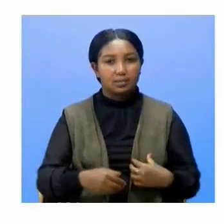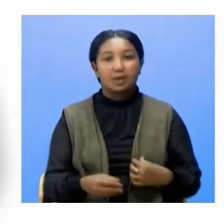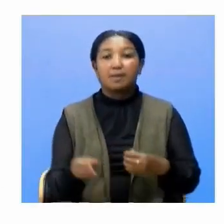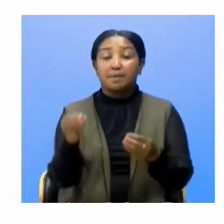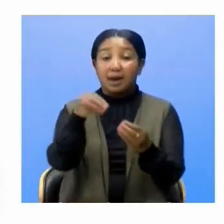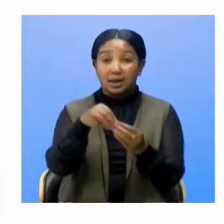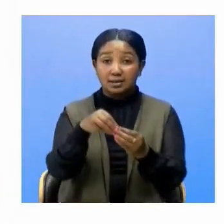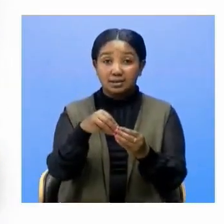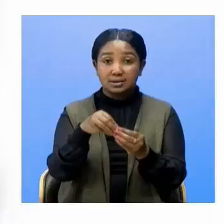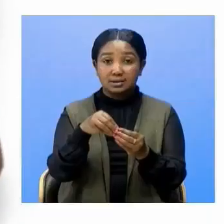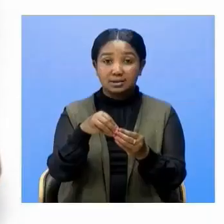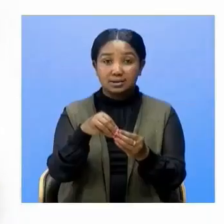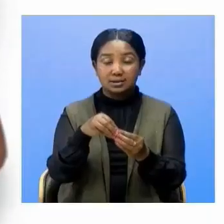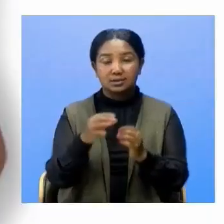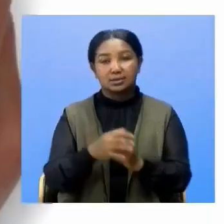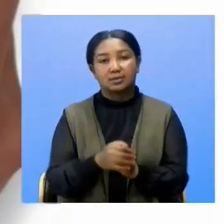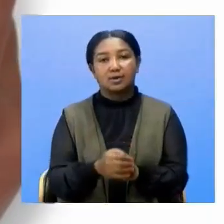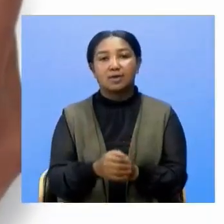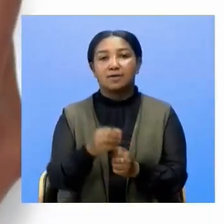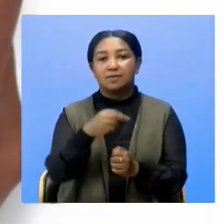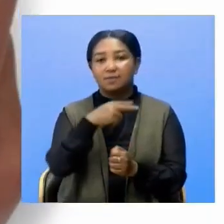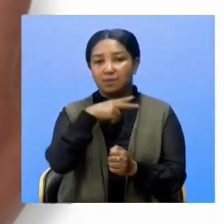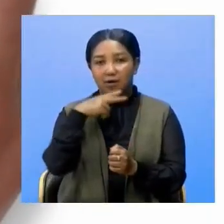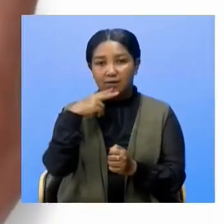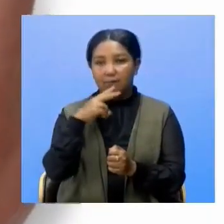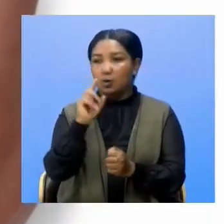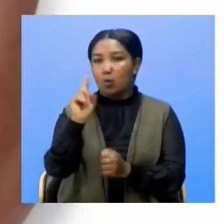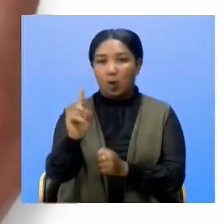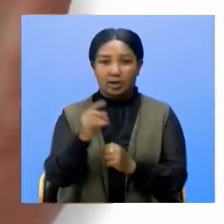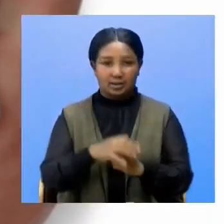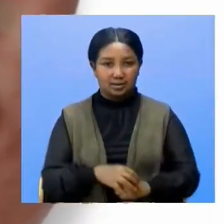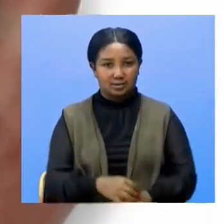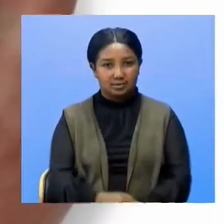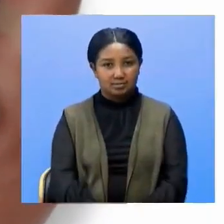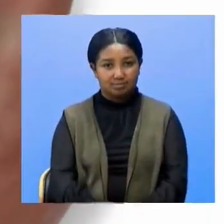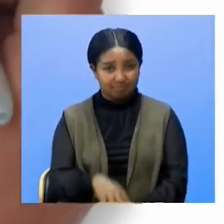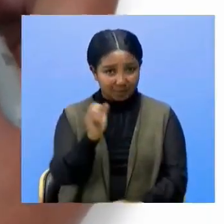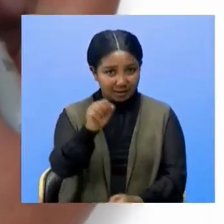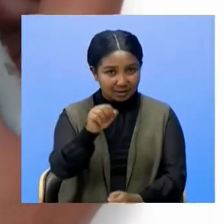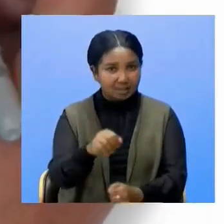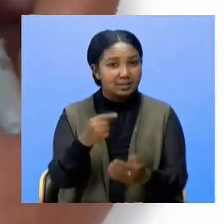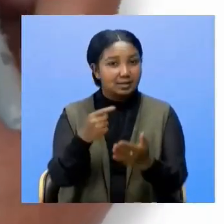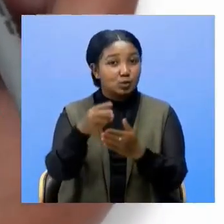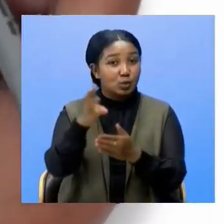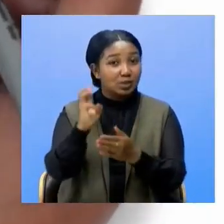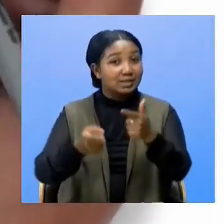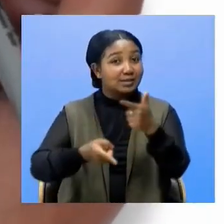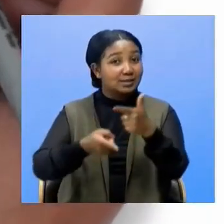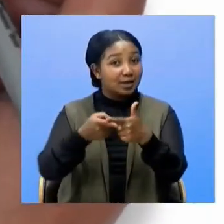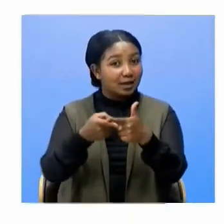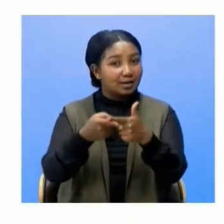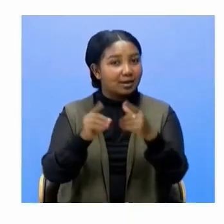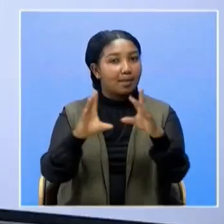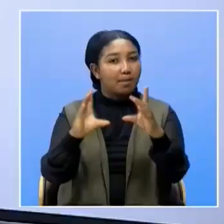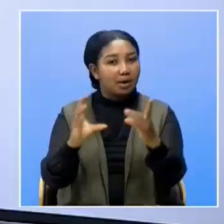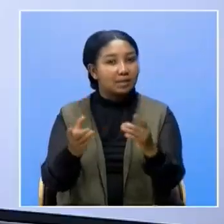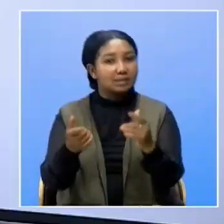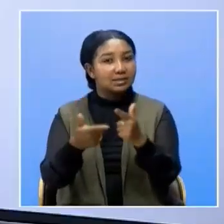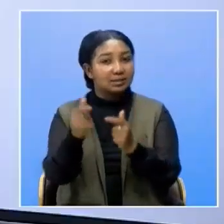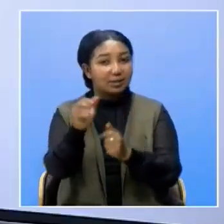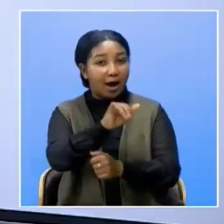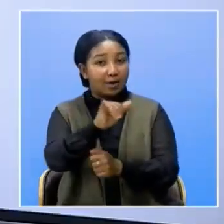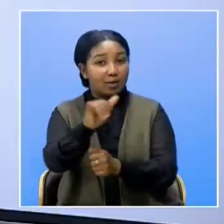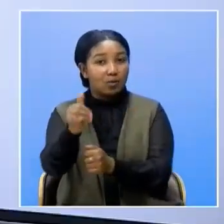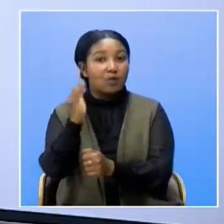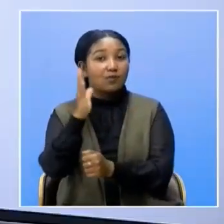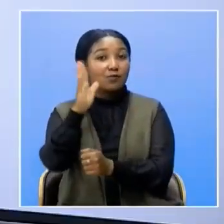plus verb 1. Yes, this was the second pattern, and this kind of